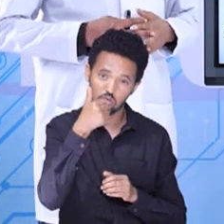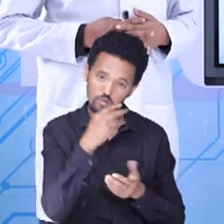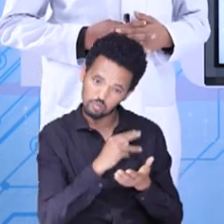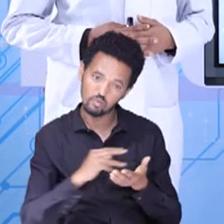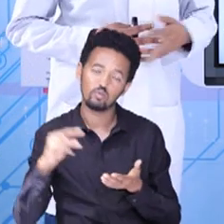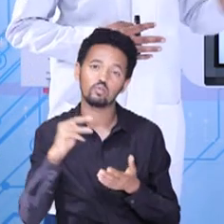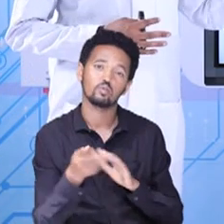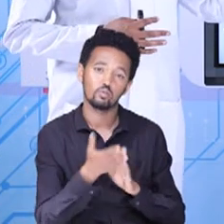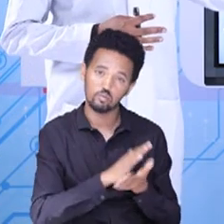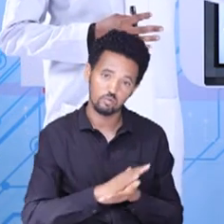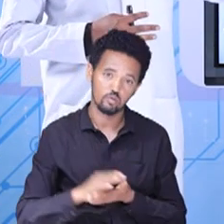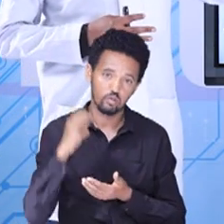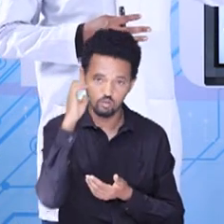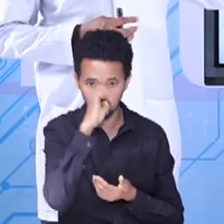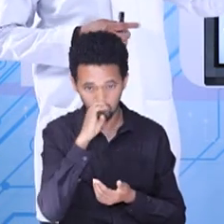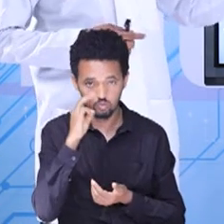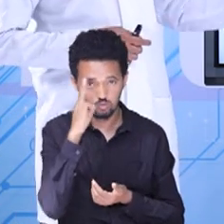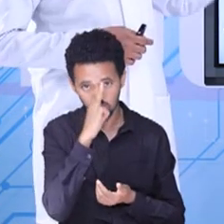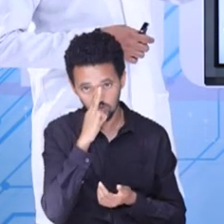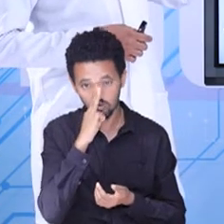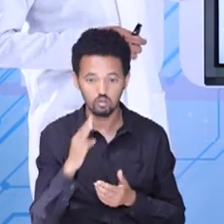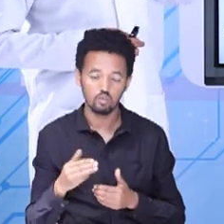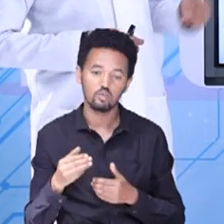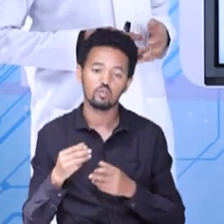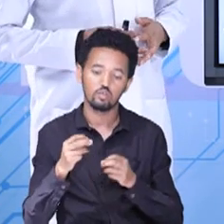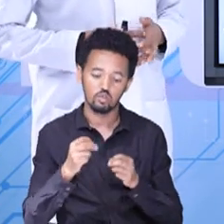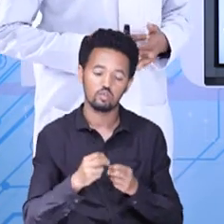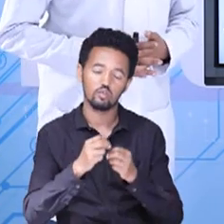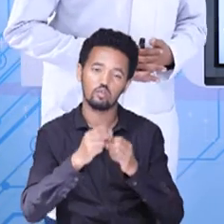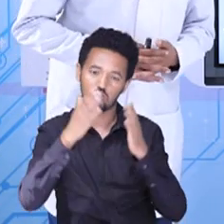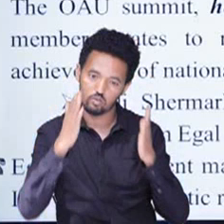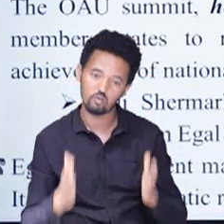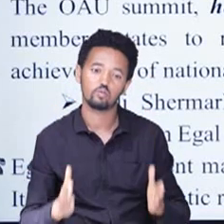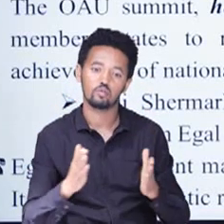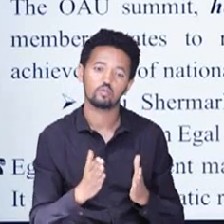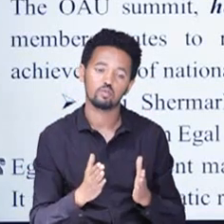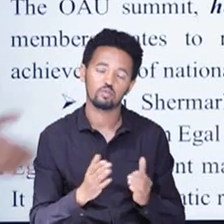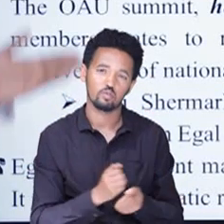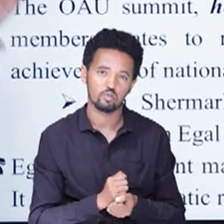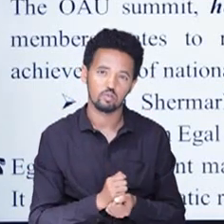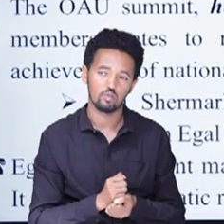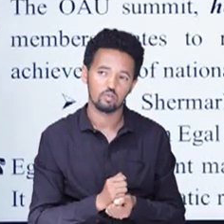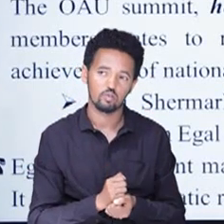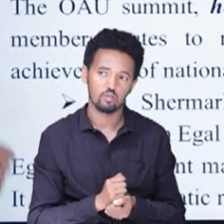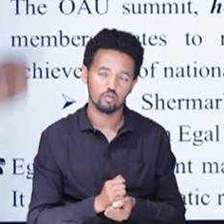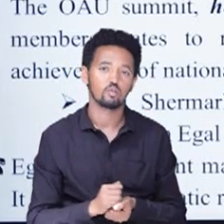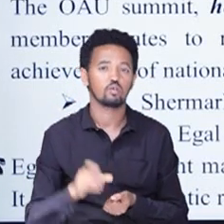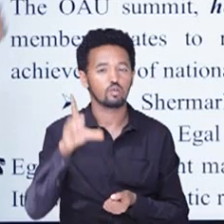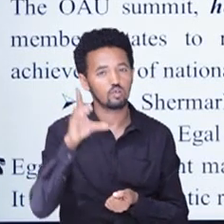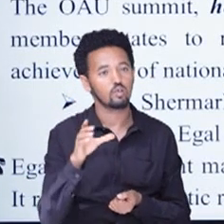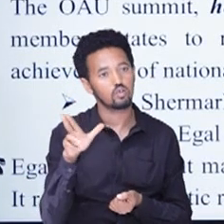1,600 kilometer Etio-Somali border. Ethiopia and Somalia conflict ended by the declaration of